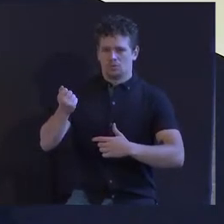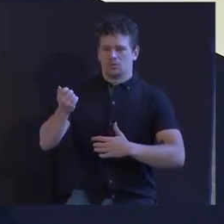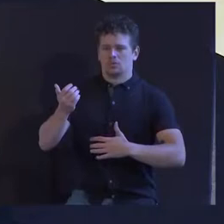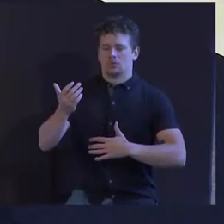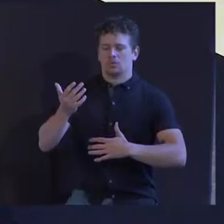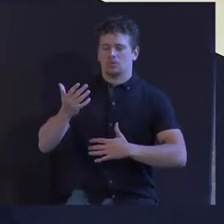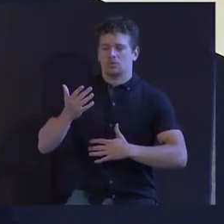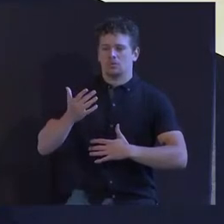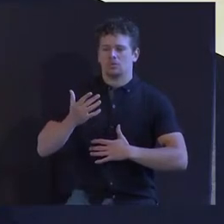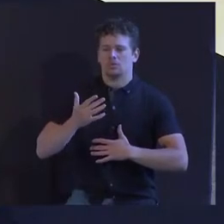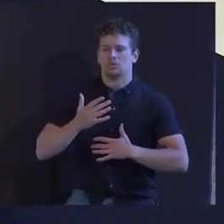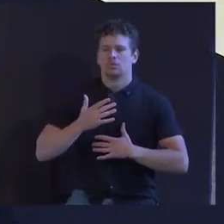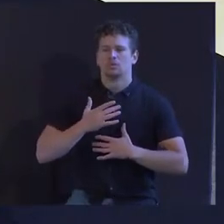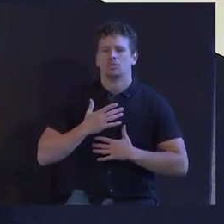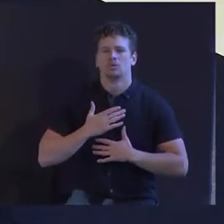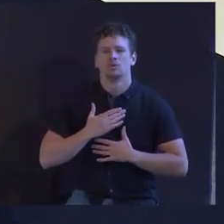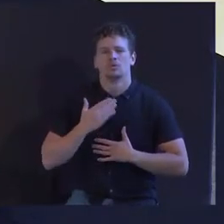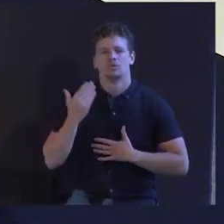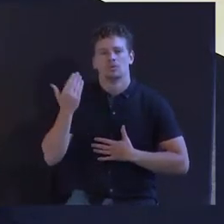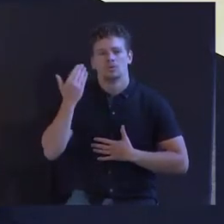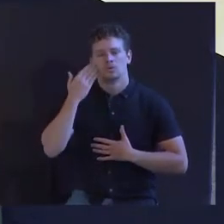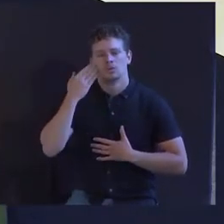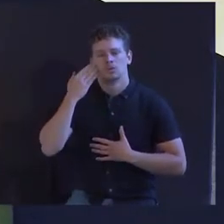knowing that at this moment